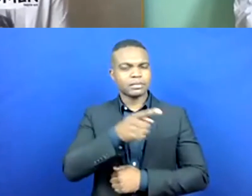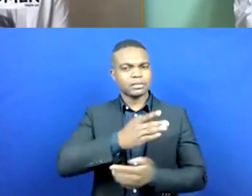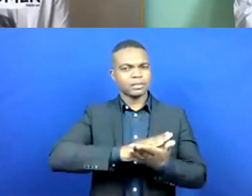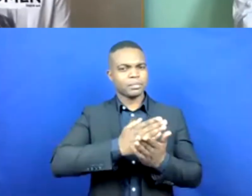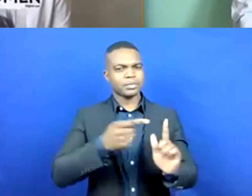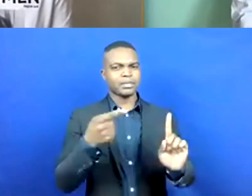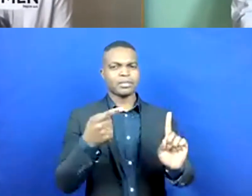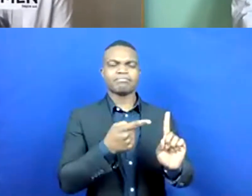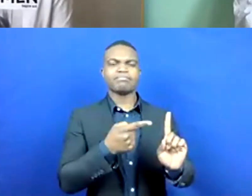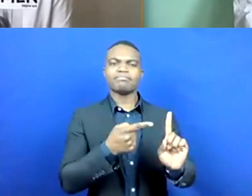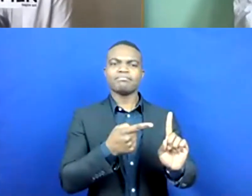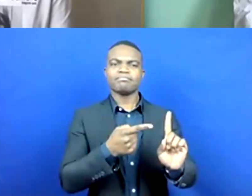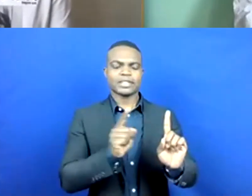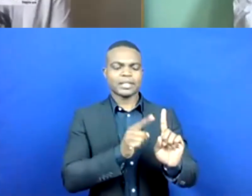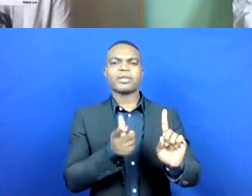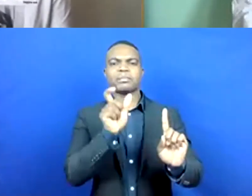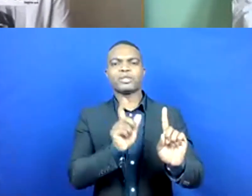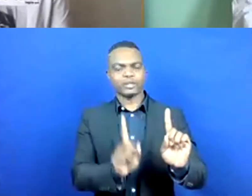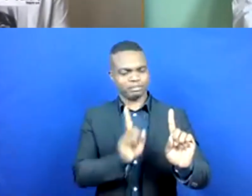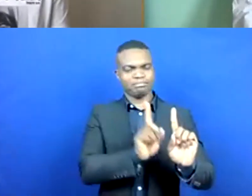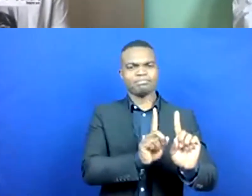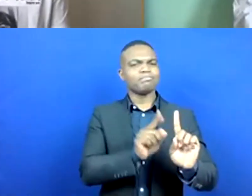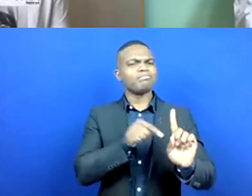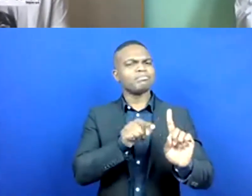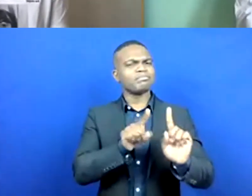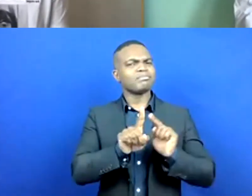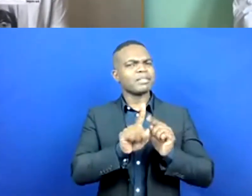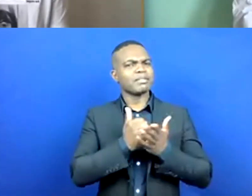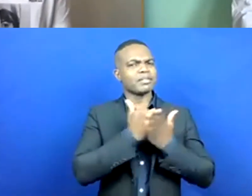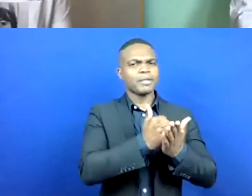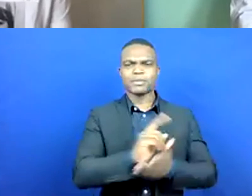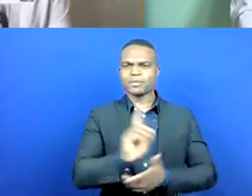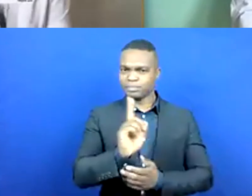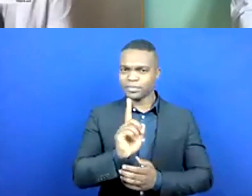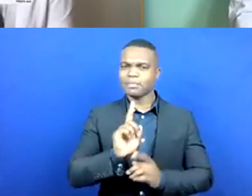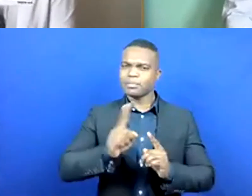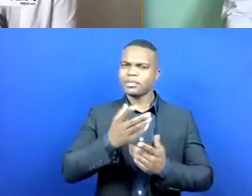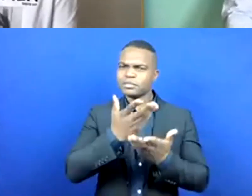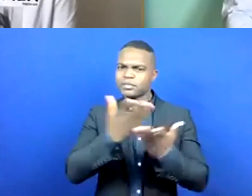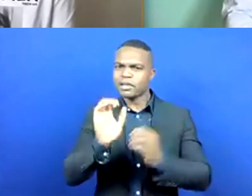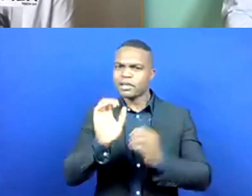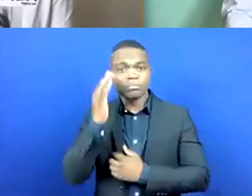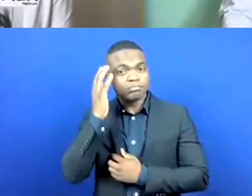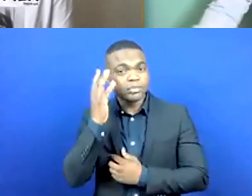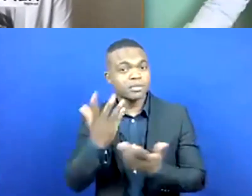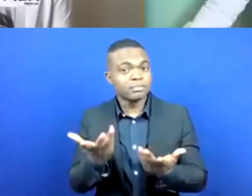way. I think when we're dealing with governments,